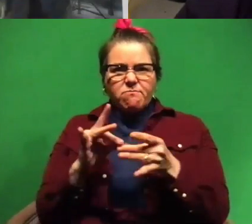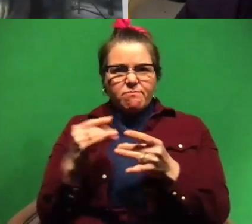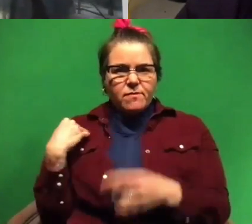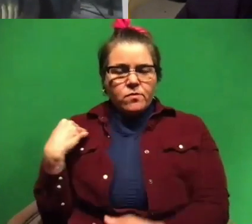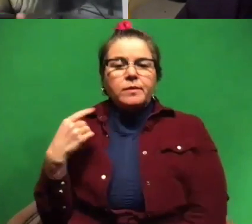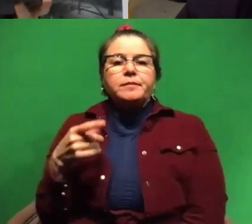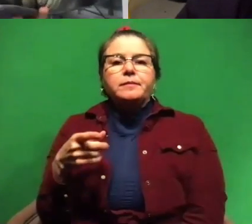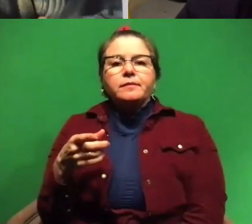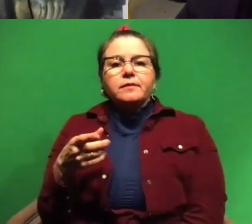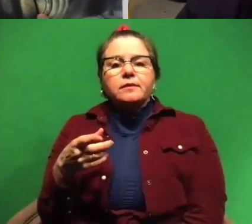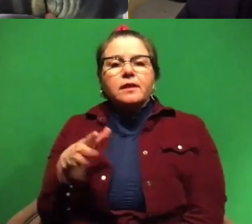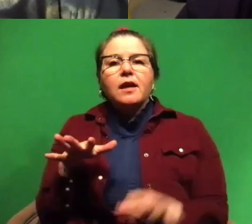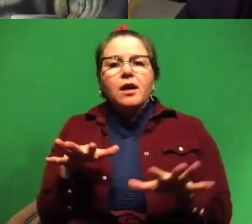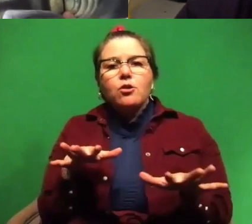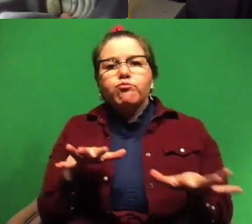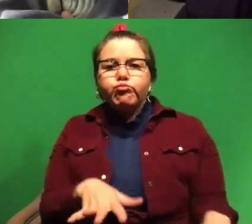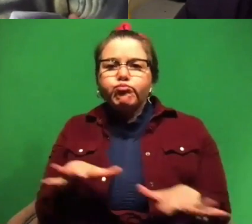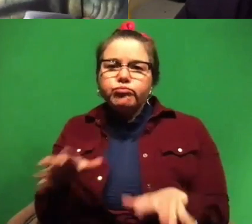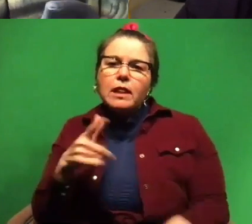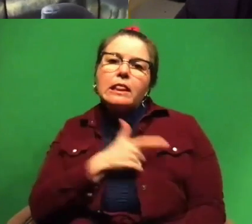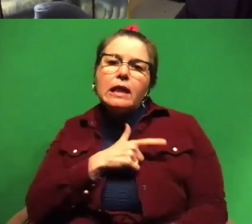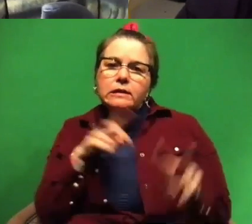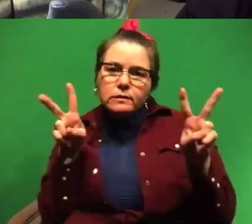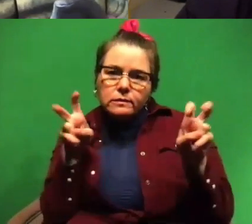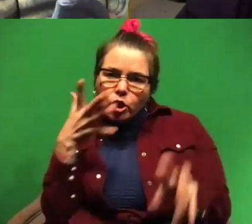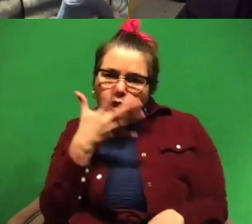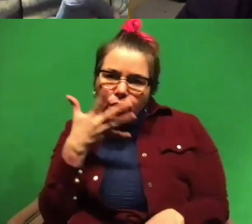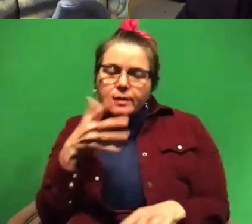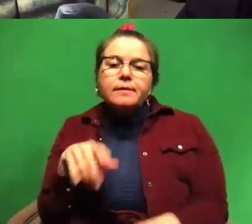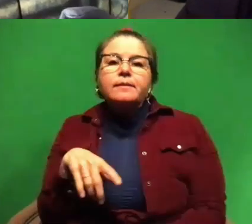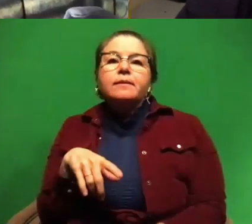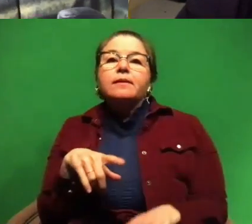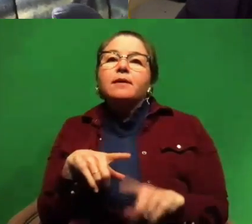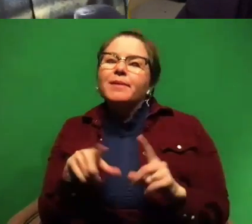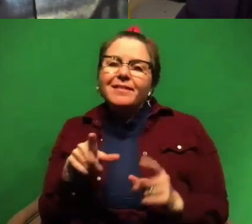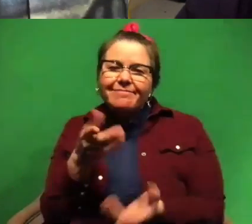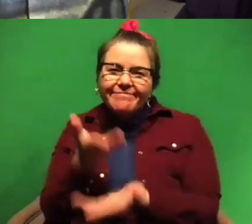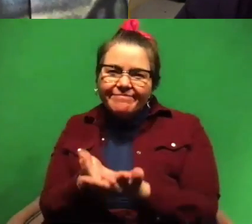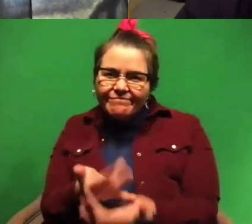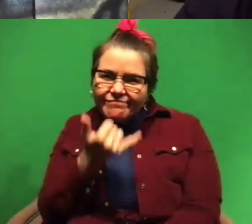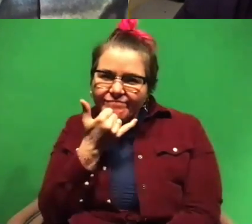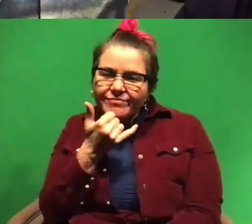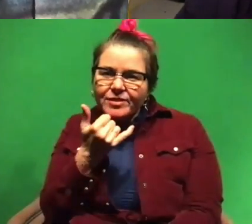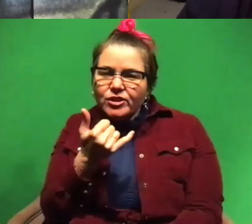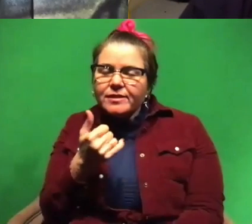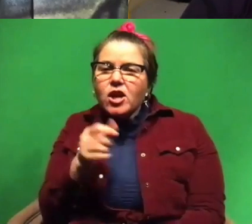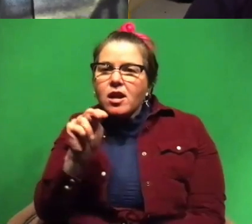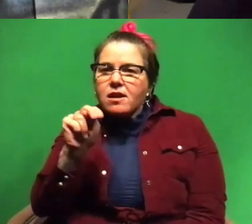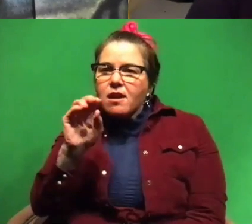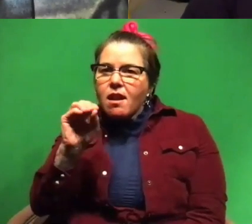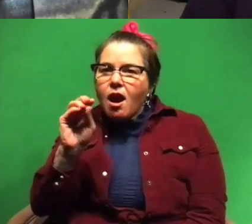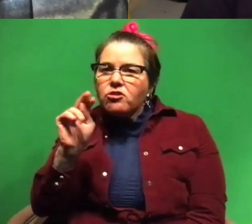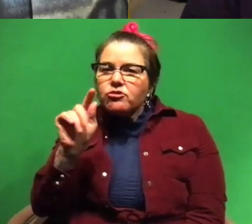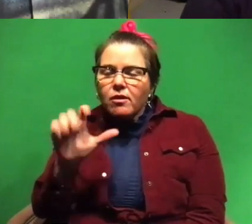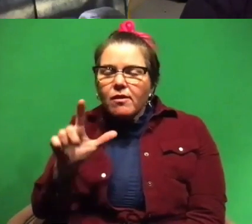they're pretty kind of lazy looking, but actually that was disproven because they're just nocturnal. From all these tagging studies, we